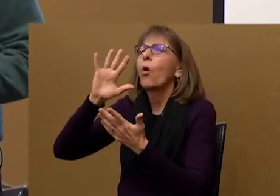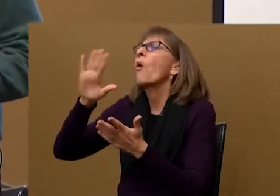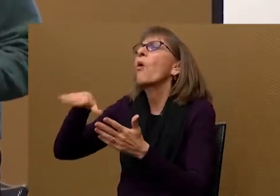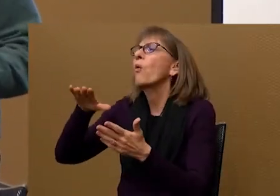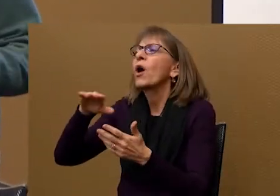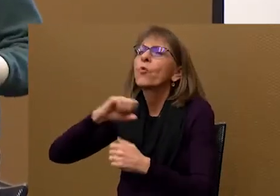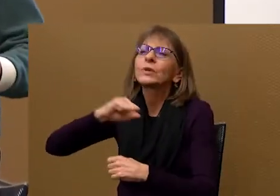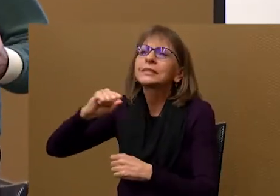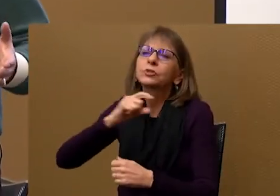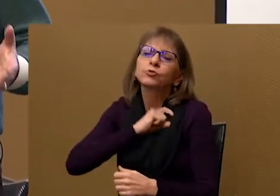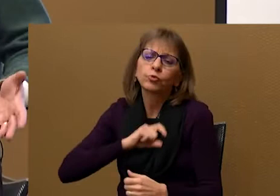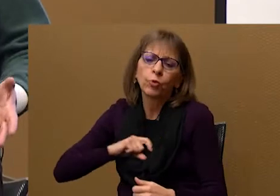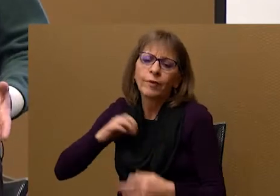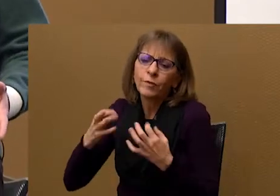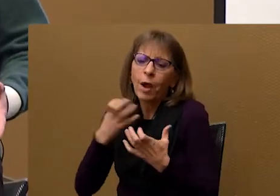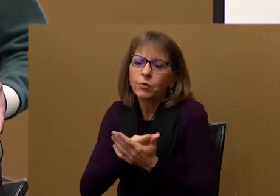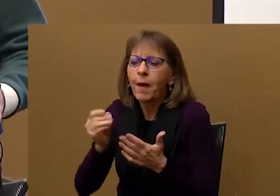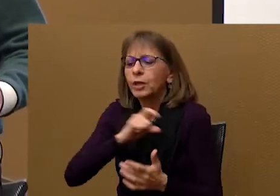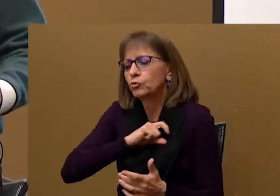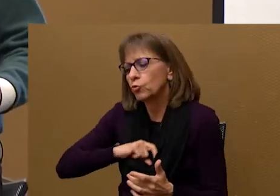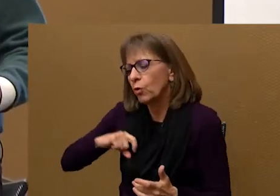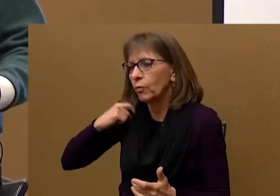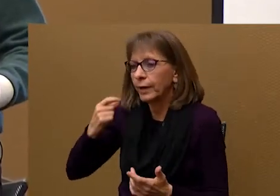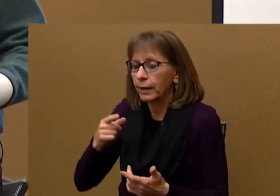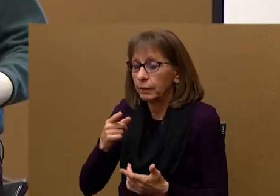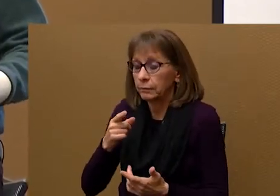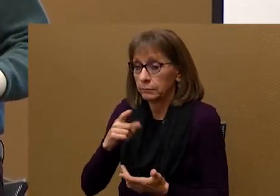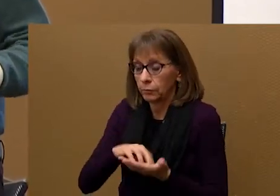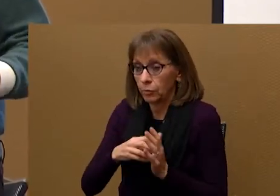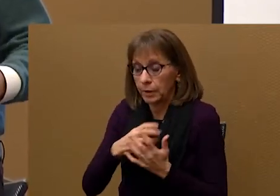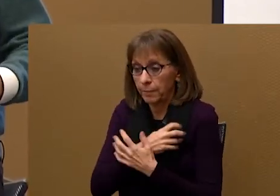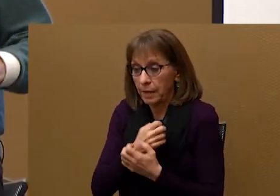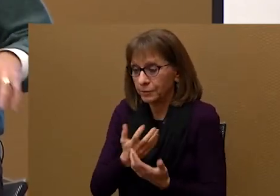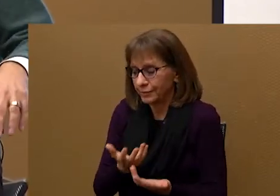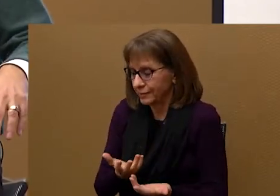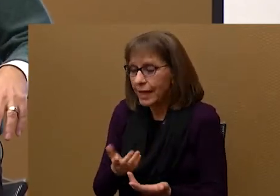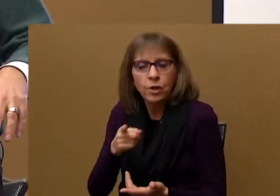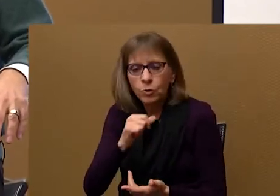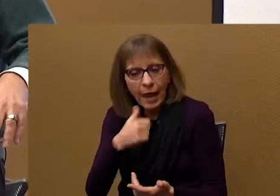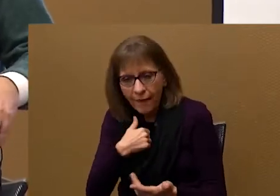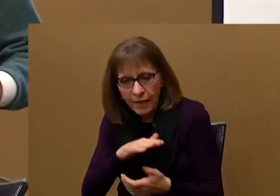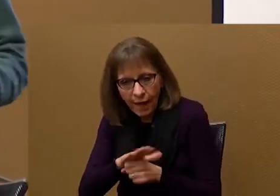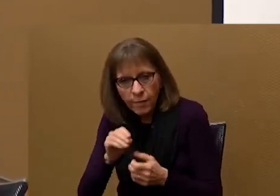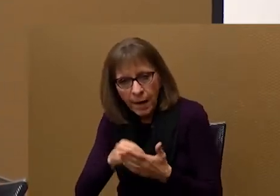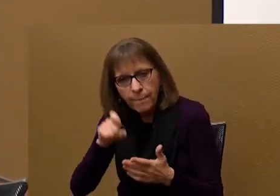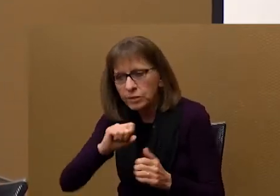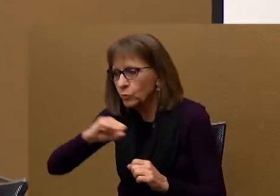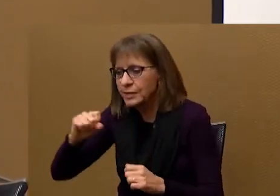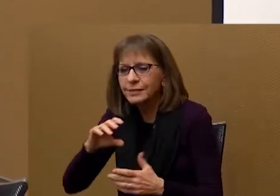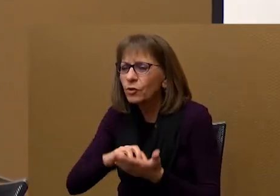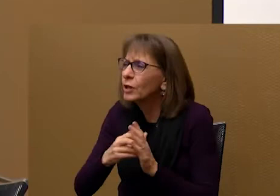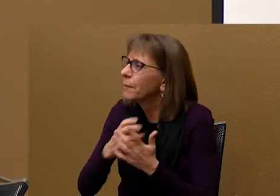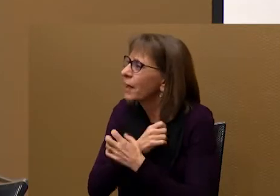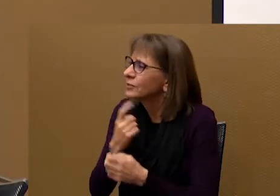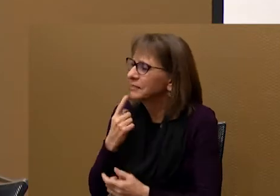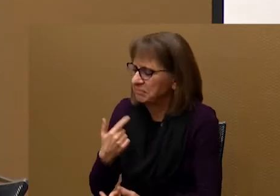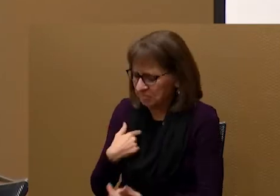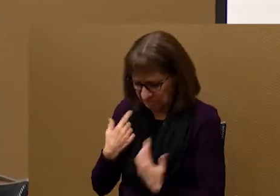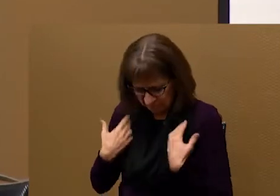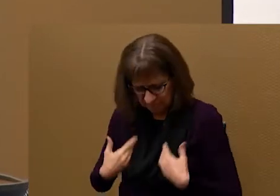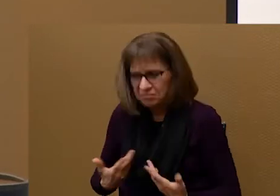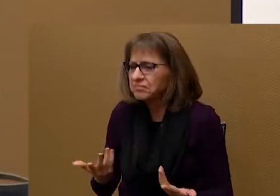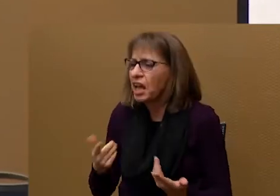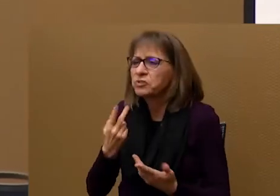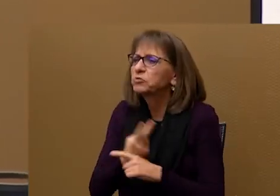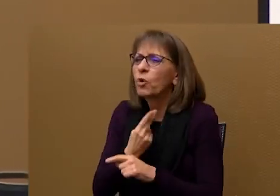jewelry. If you wanted to buy some jewelry and you didn't have enough money, you'd have to resist it. And Cookie Monster says, I'm not really a jewelry